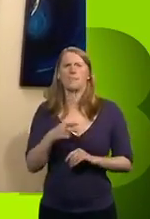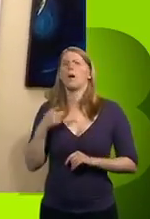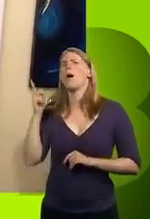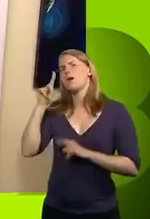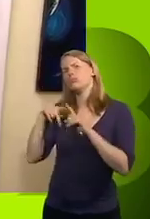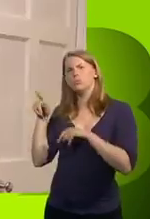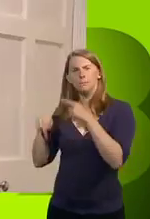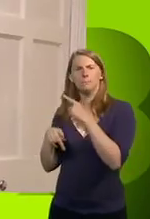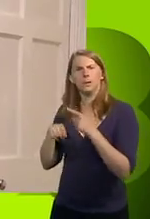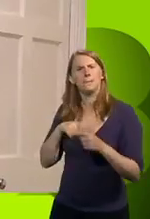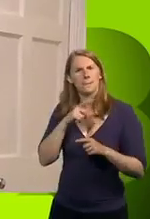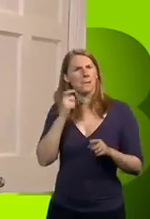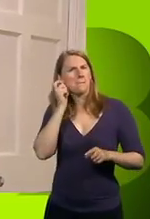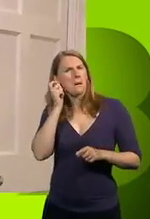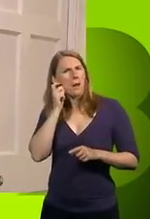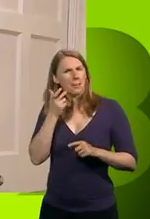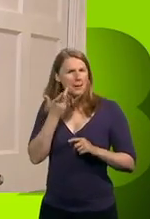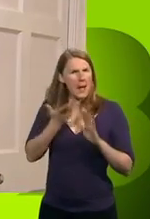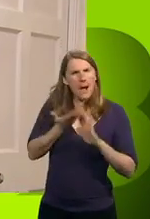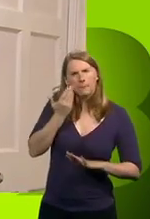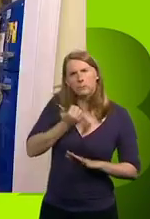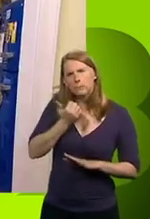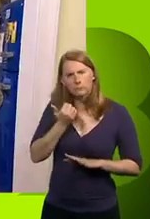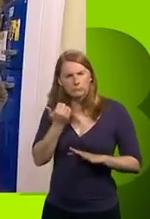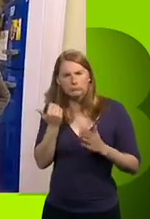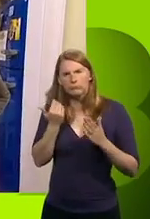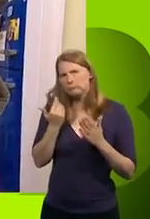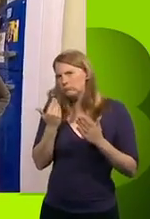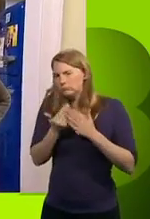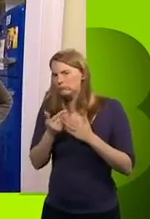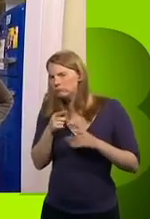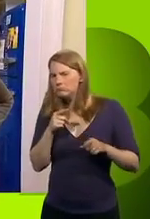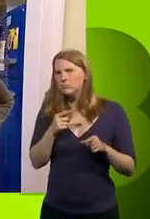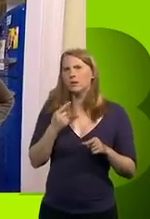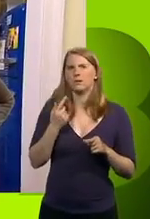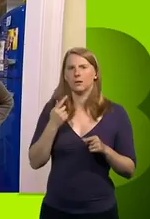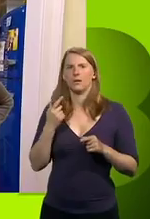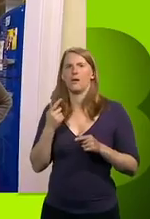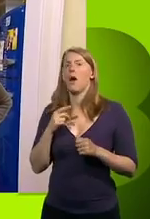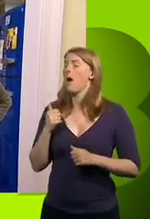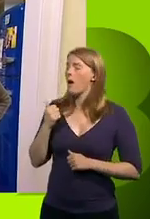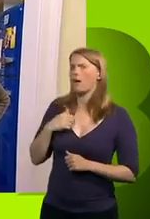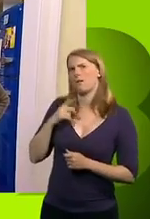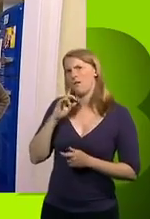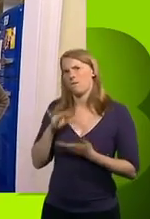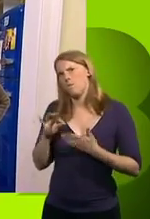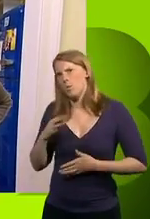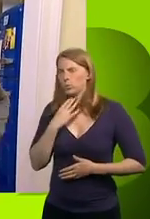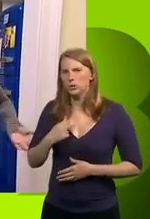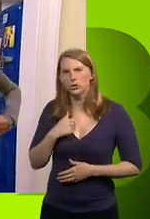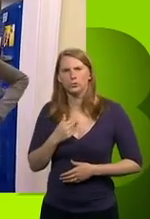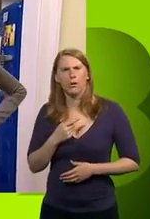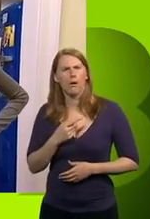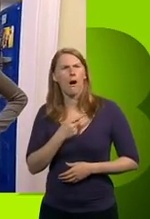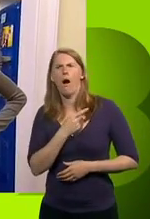check them anytime. Yeah, right. Like I could afford that. Did you hear that? He's totally faking. He